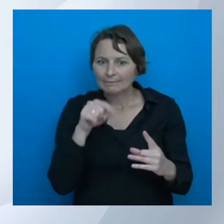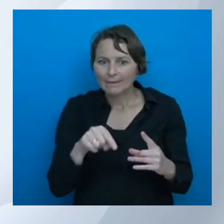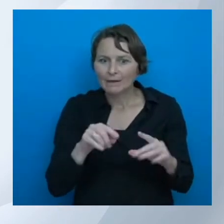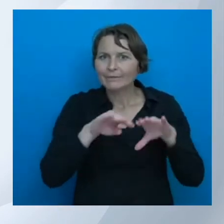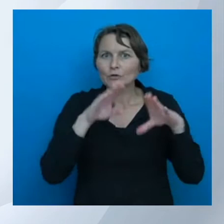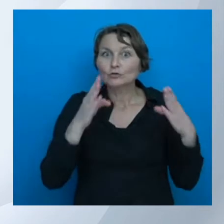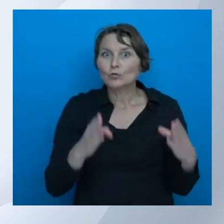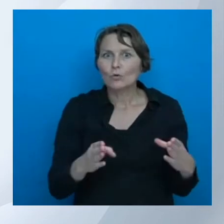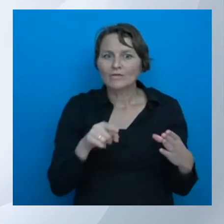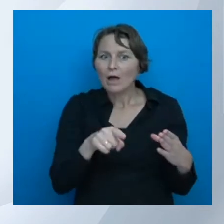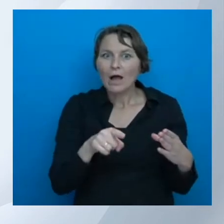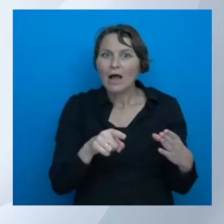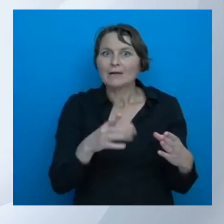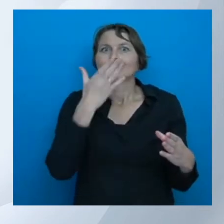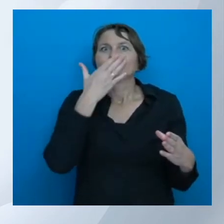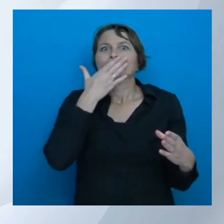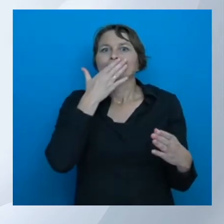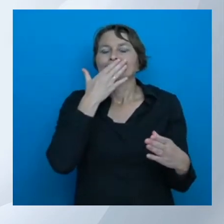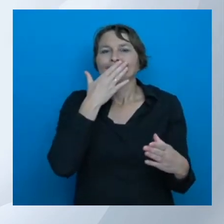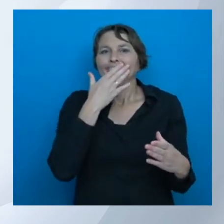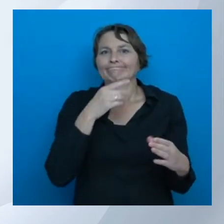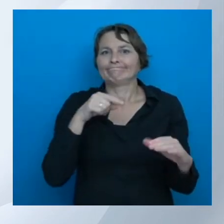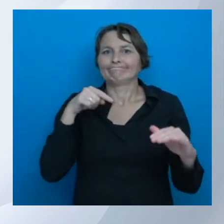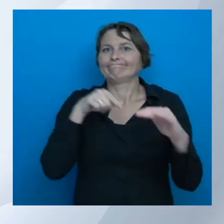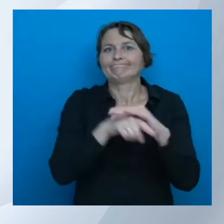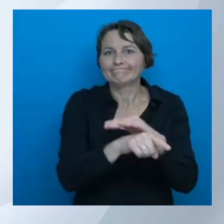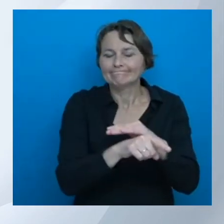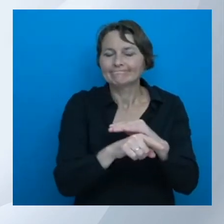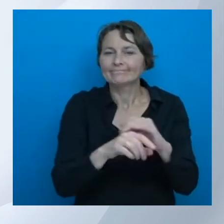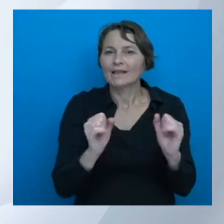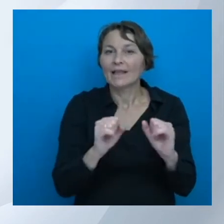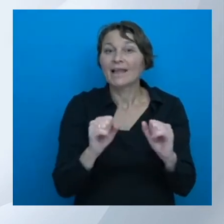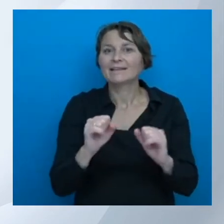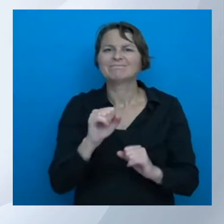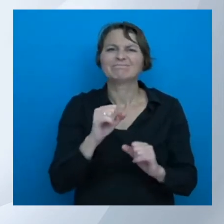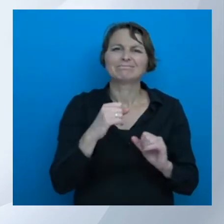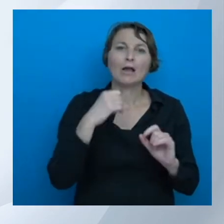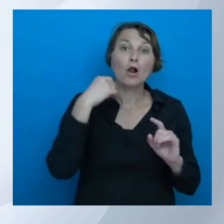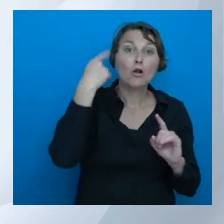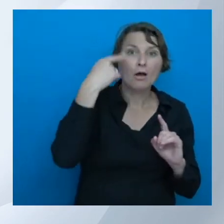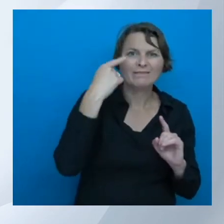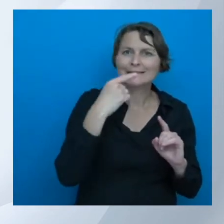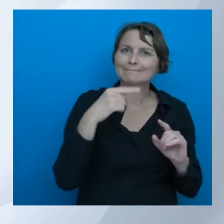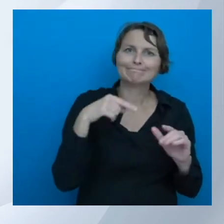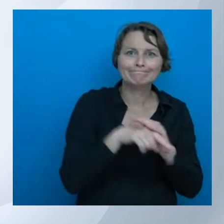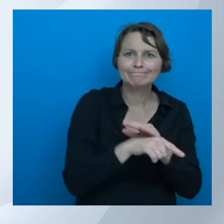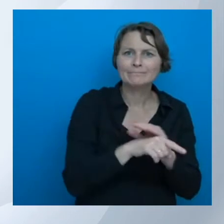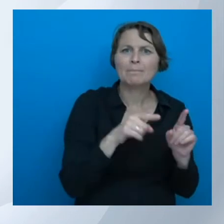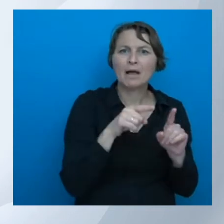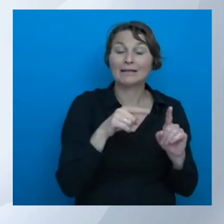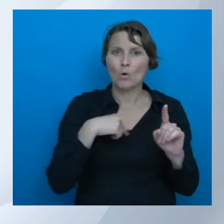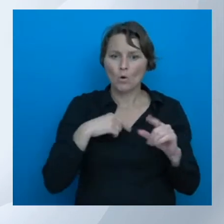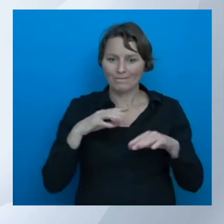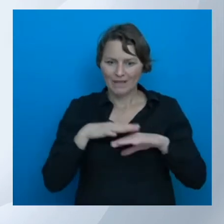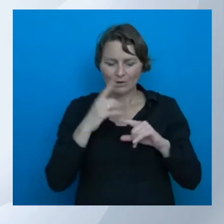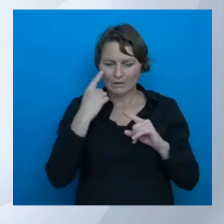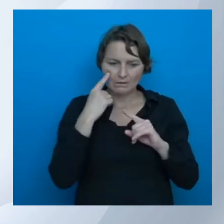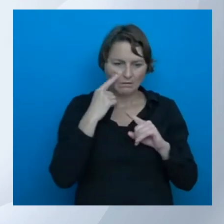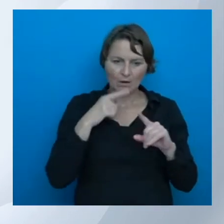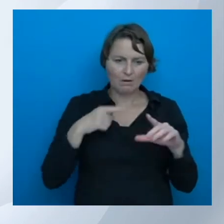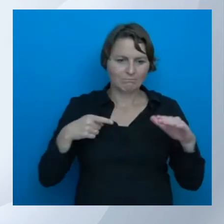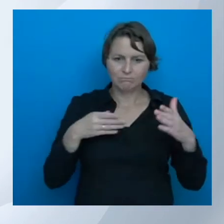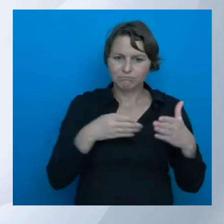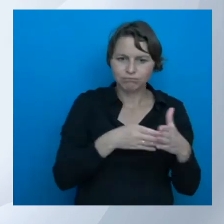London fails, but a user requests something in London, the network will automatically work out where it needs to be routed, what's going to be the best way to do